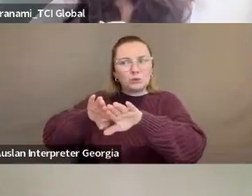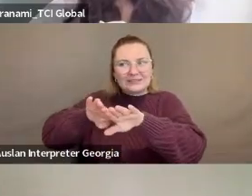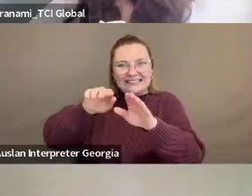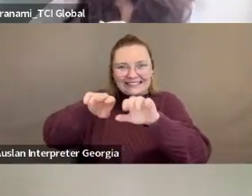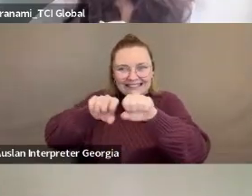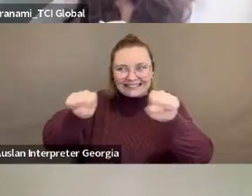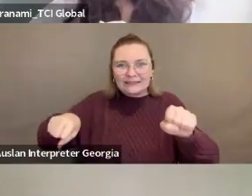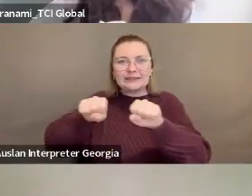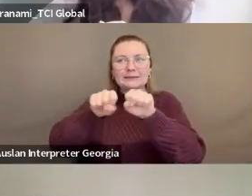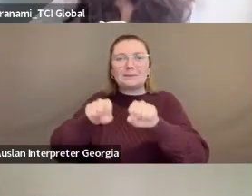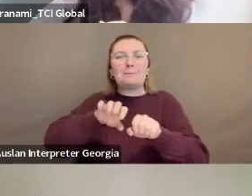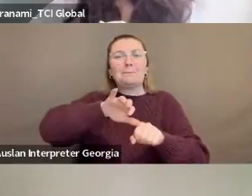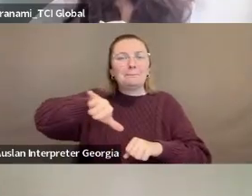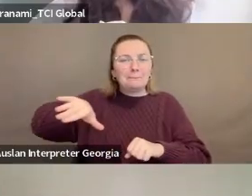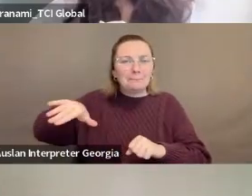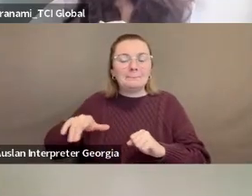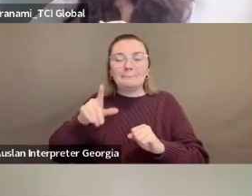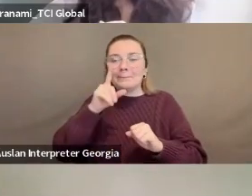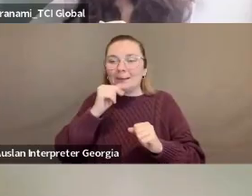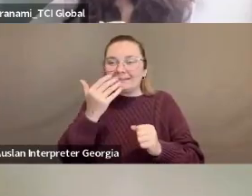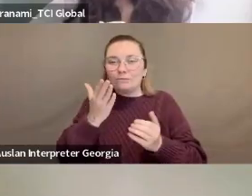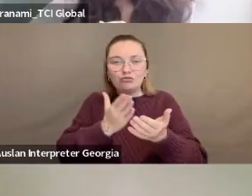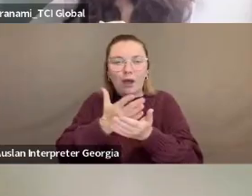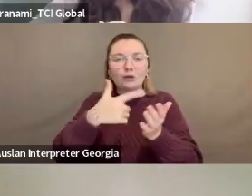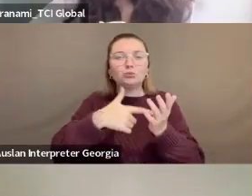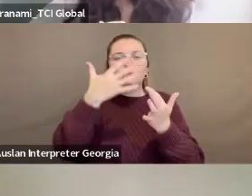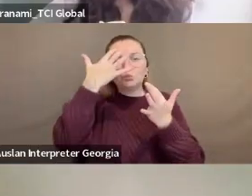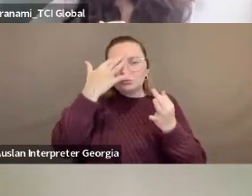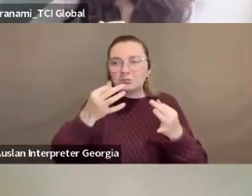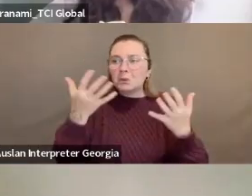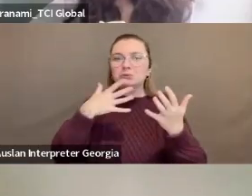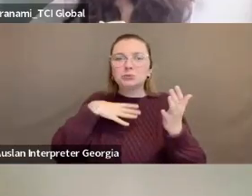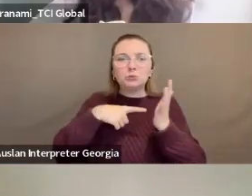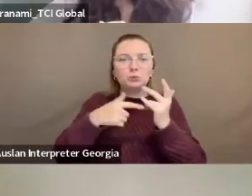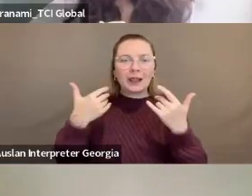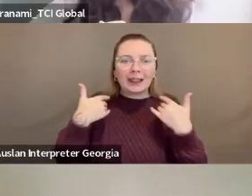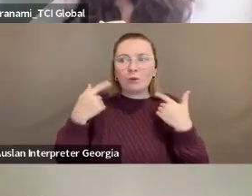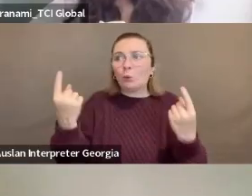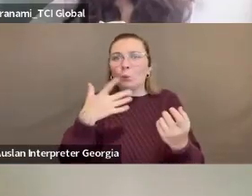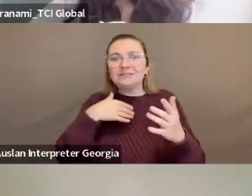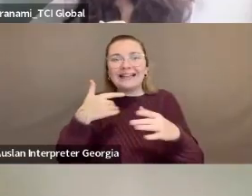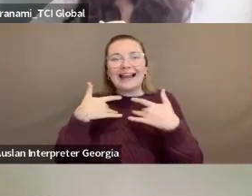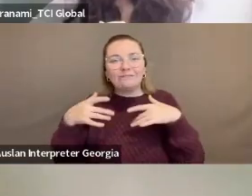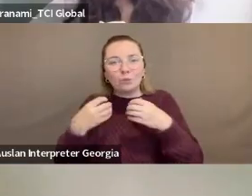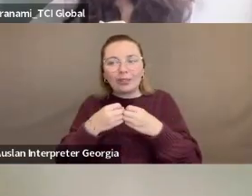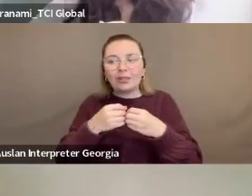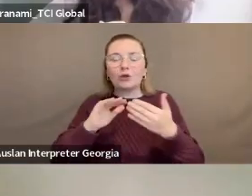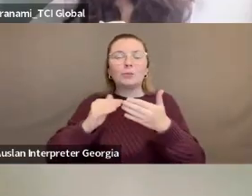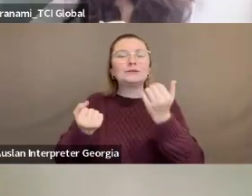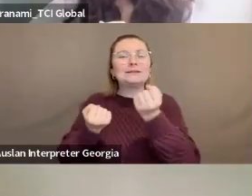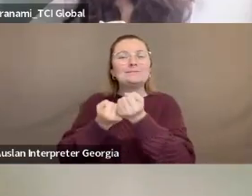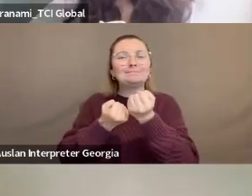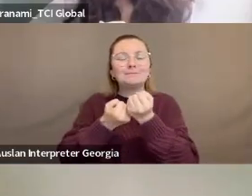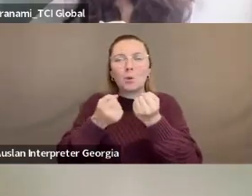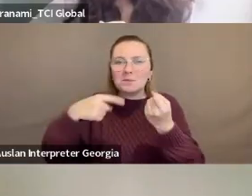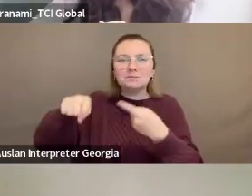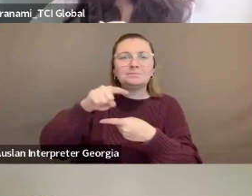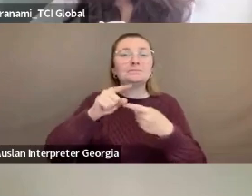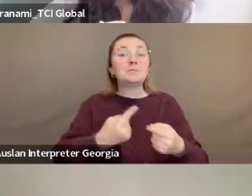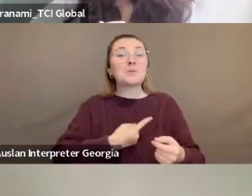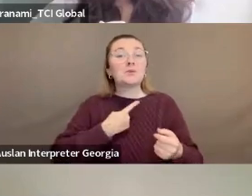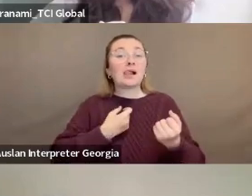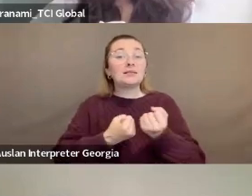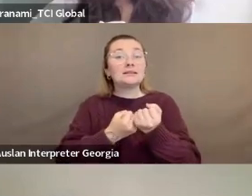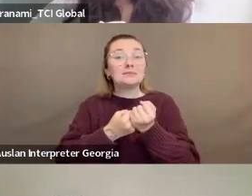where and with whom to live. It is about access to community-based supports, including personal assistance and